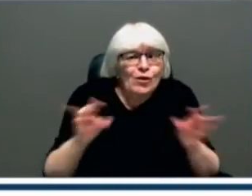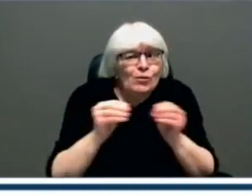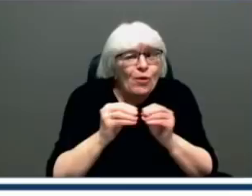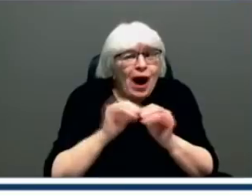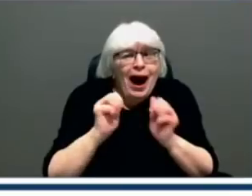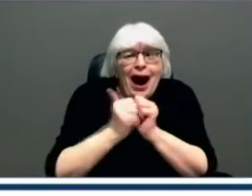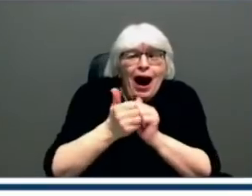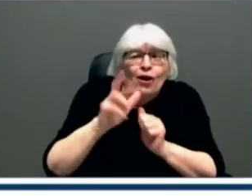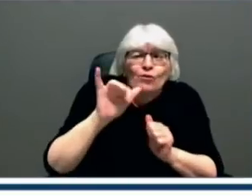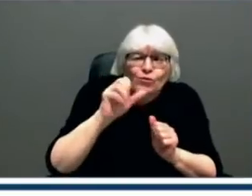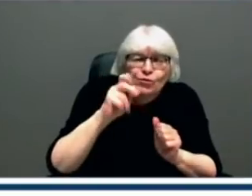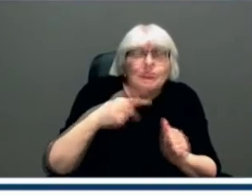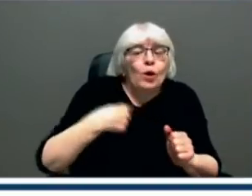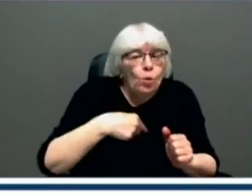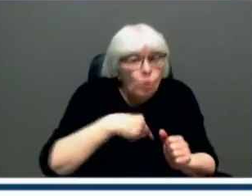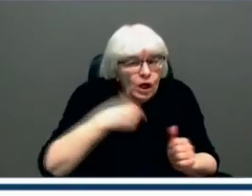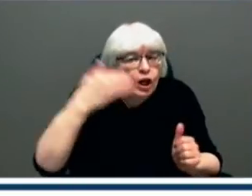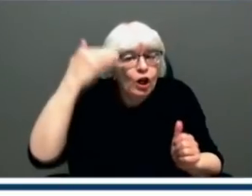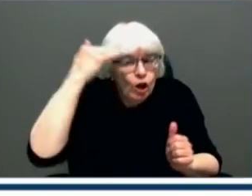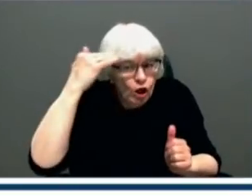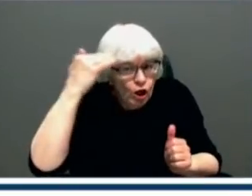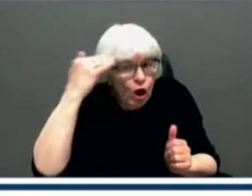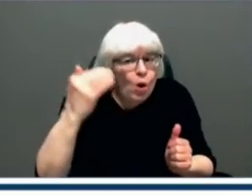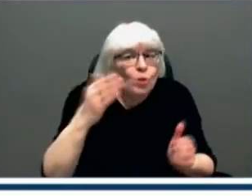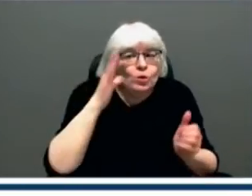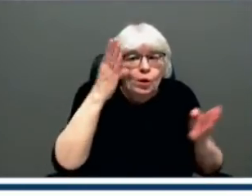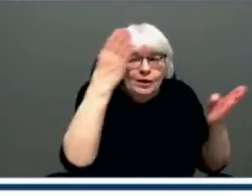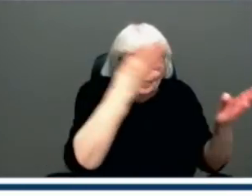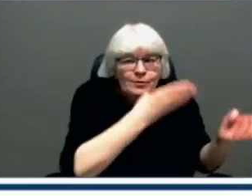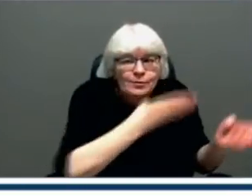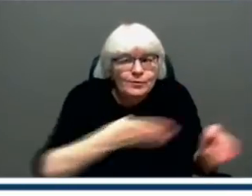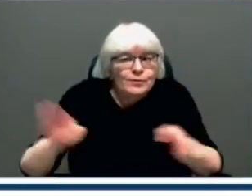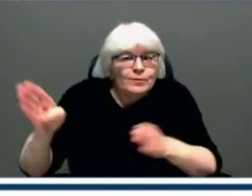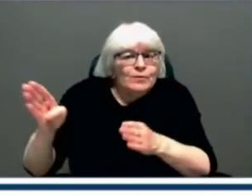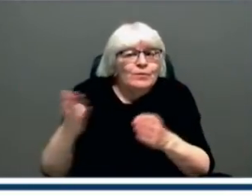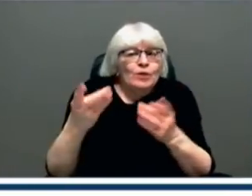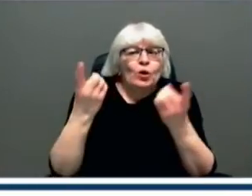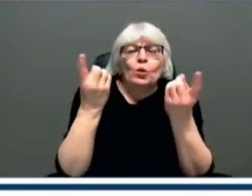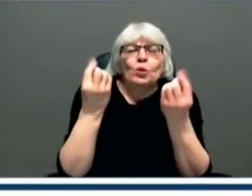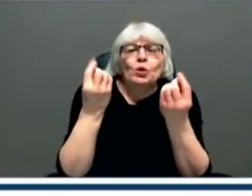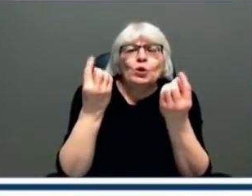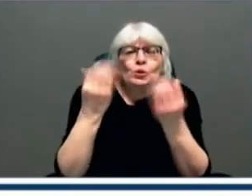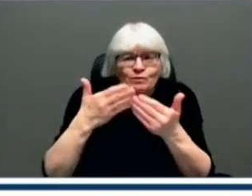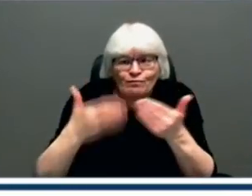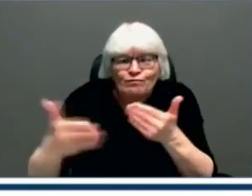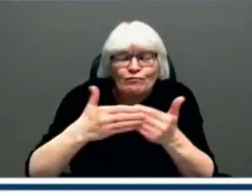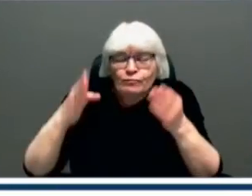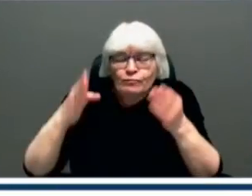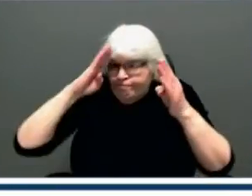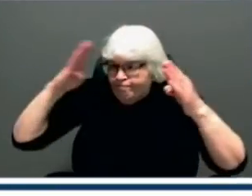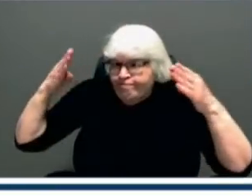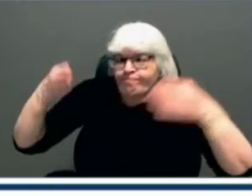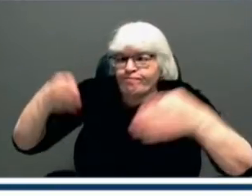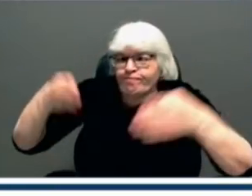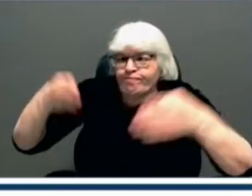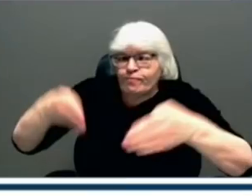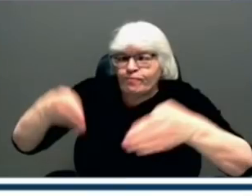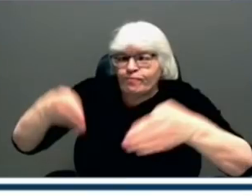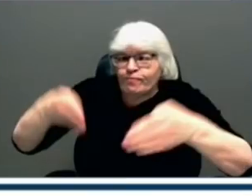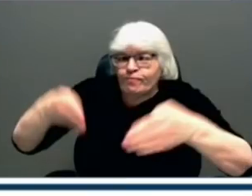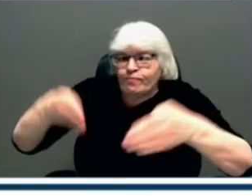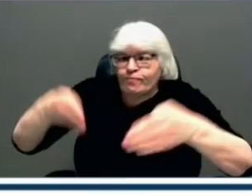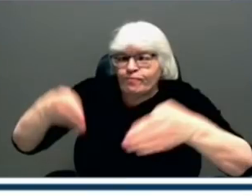can focus our efforts where they have the most impact. And we have clinical expertise in the province and